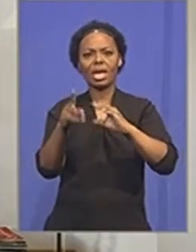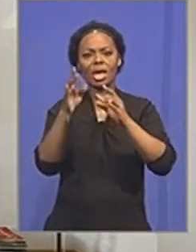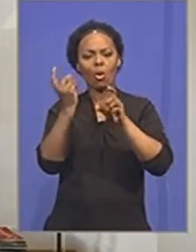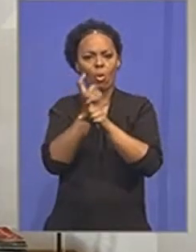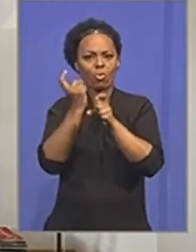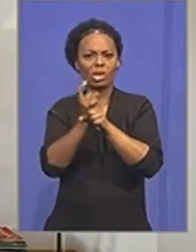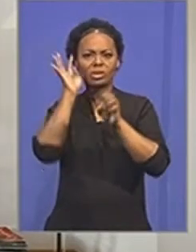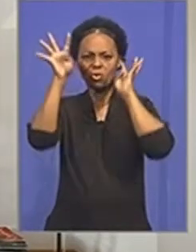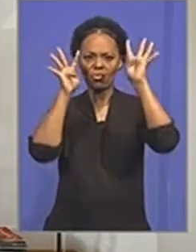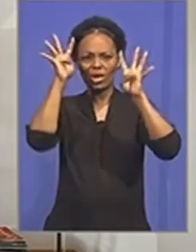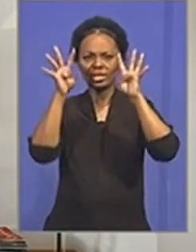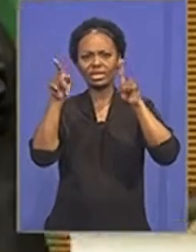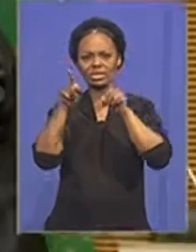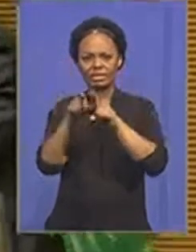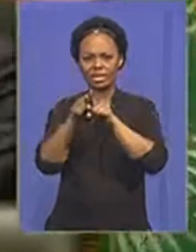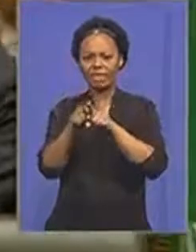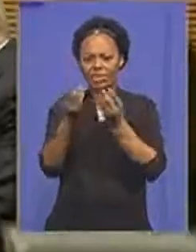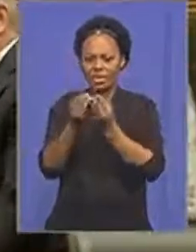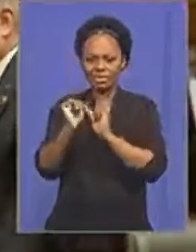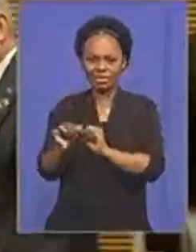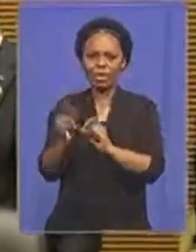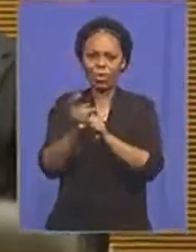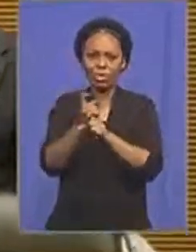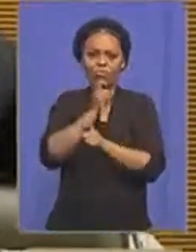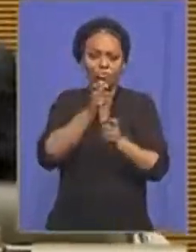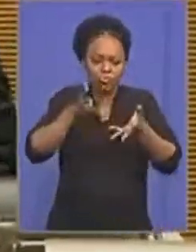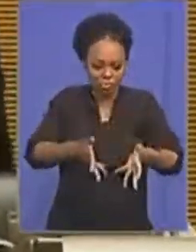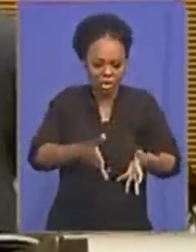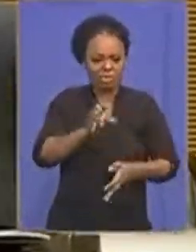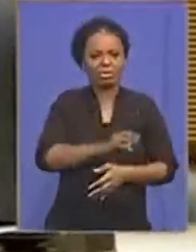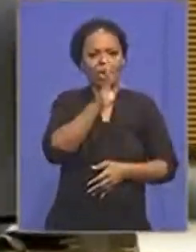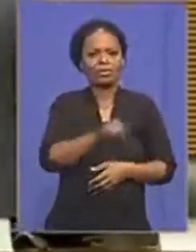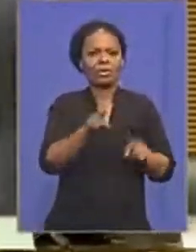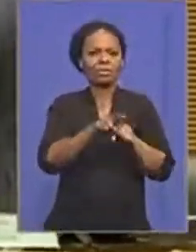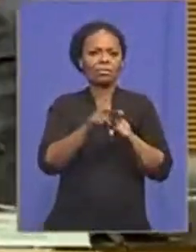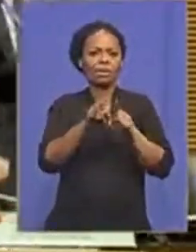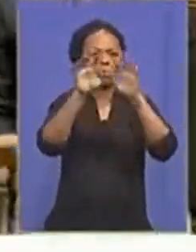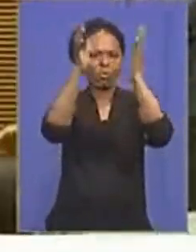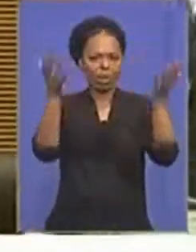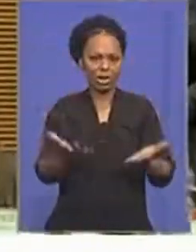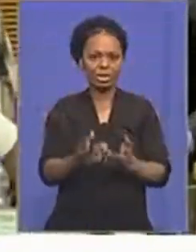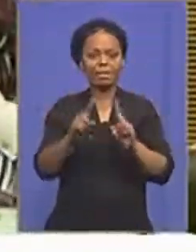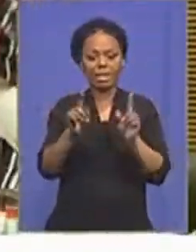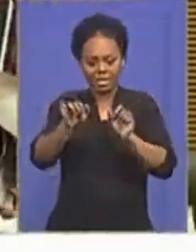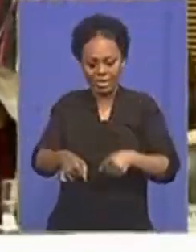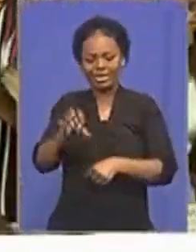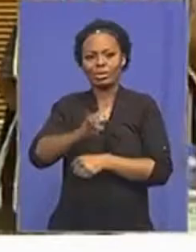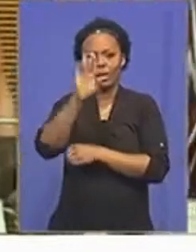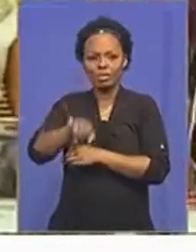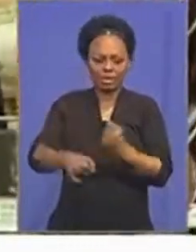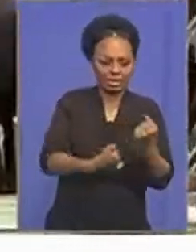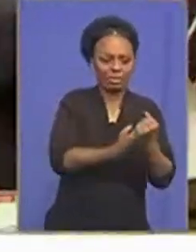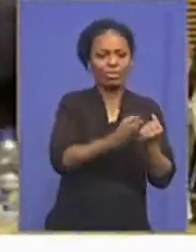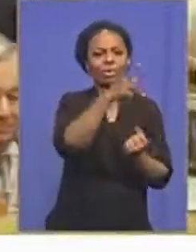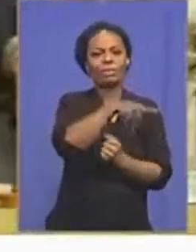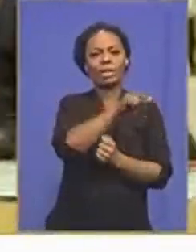South Africa and around the world. Ho sa le jwalo, African Union e bontsha tshehetso ho Palestina le ho seola ditlhaselo tsa moyeng